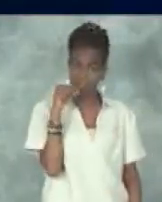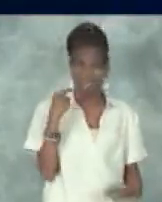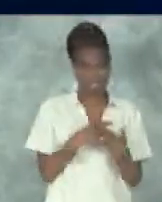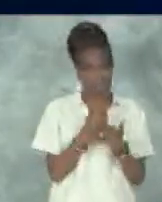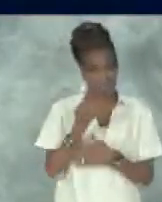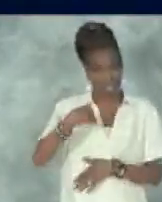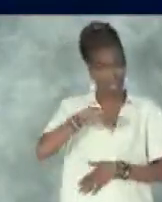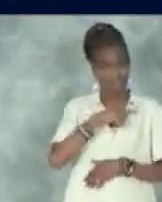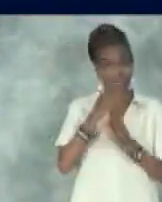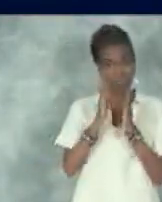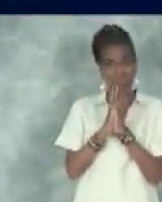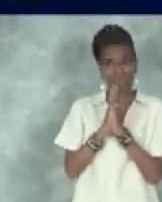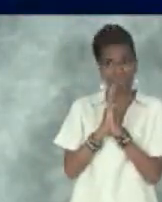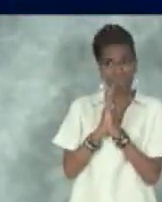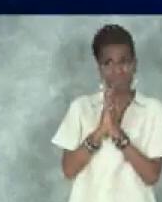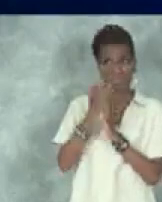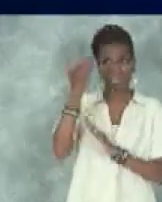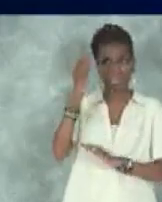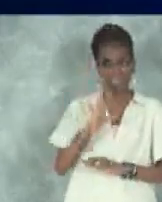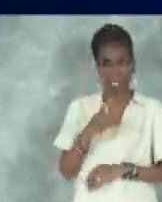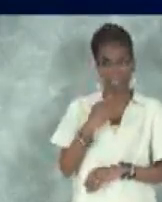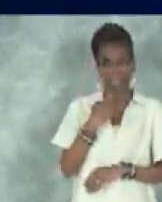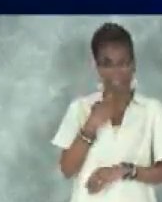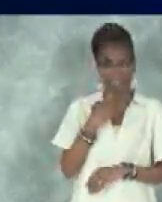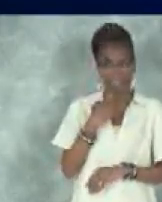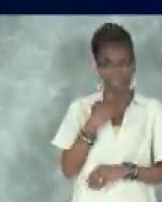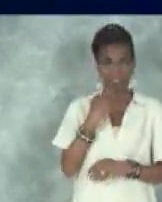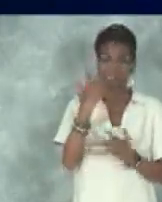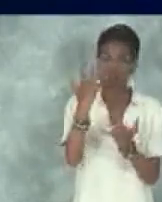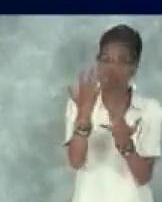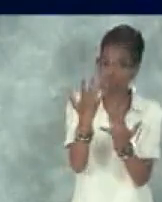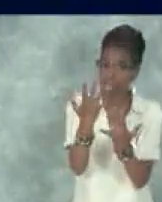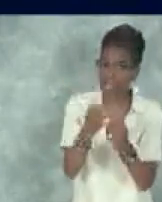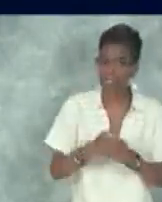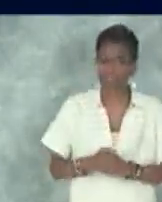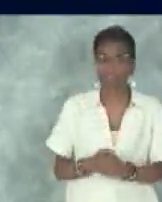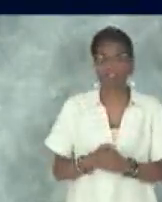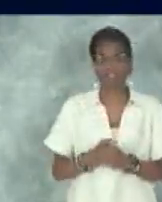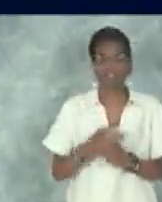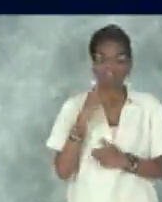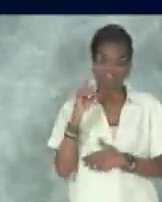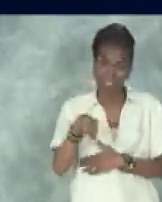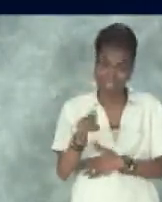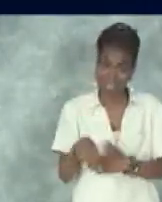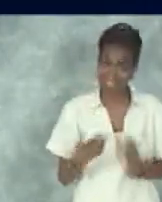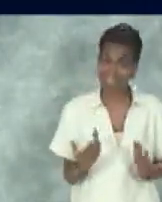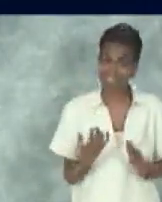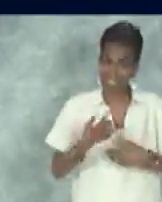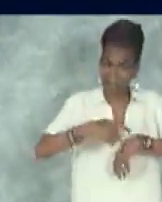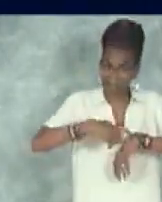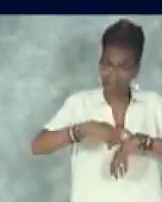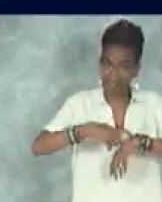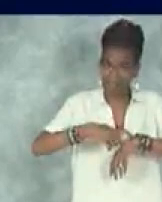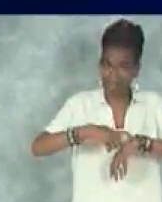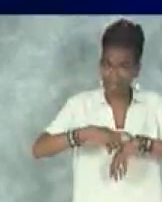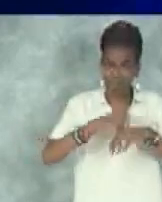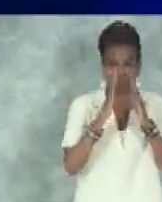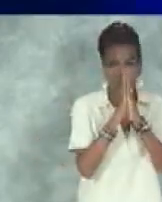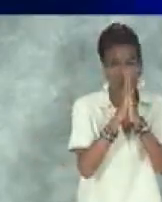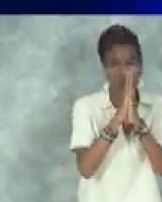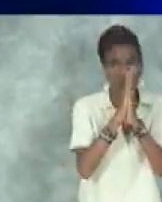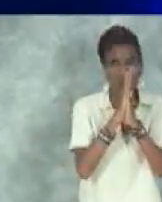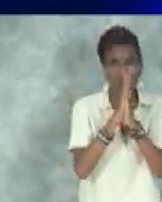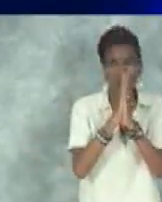we pray to God and God says wait. We need to understand that there are times you're going to pray to God